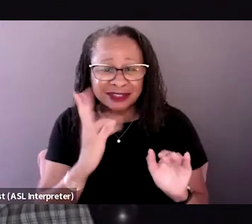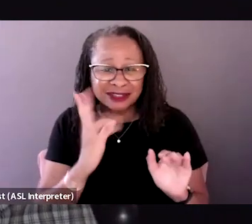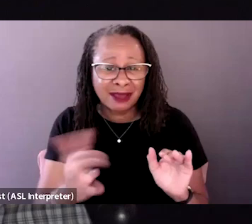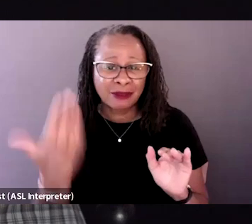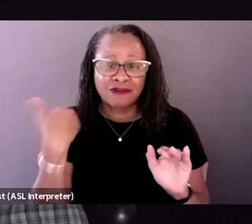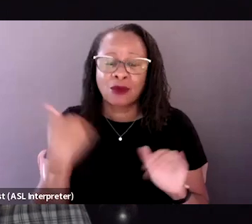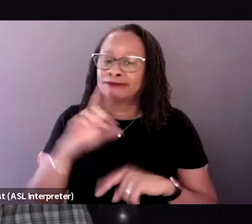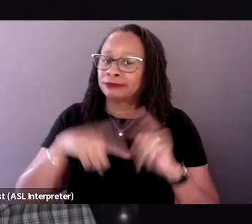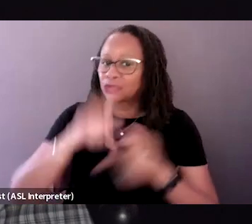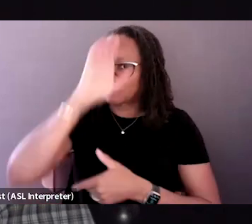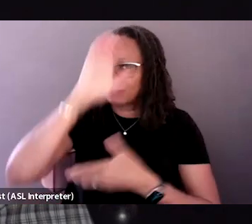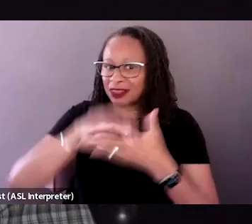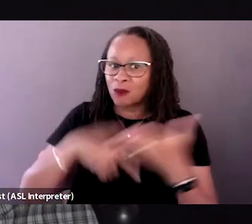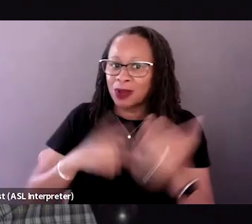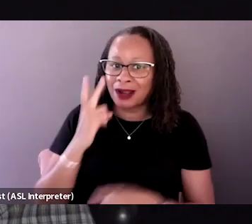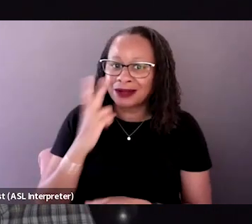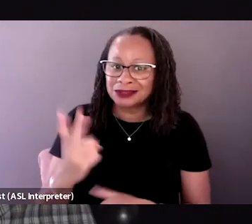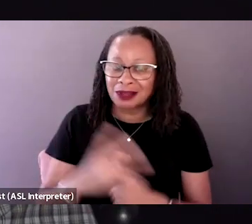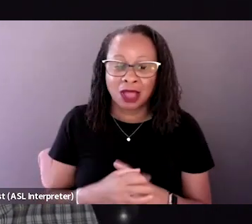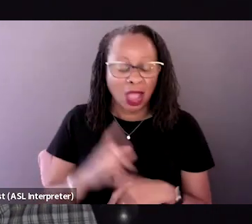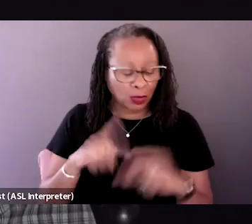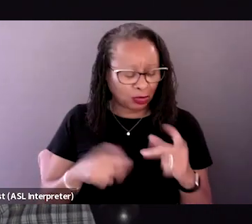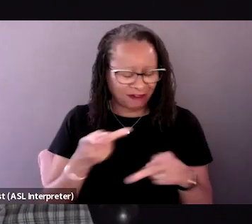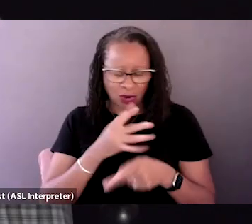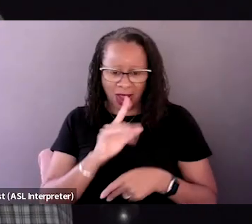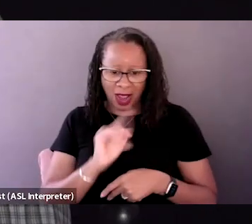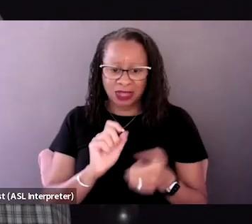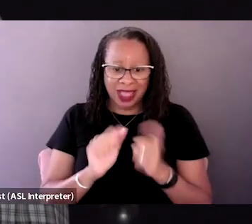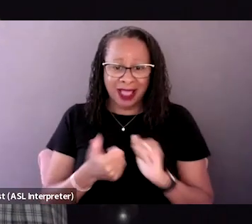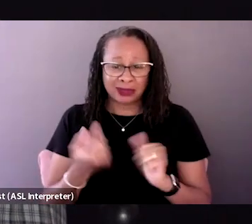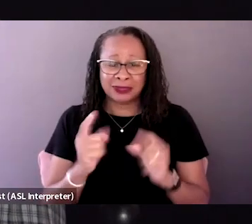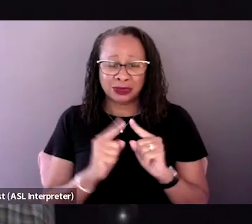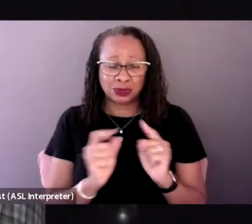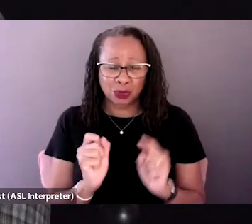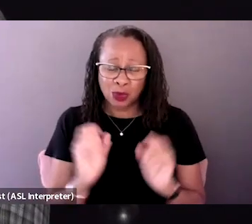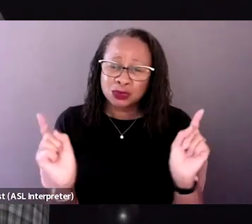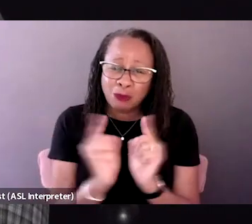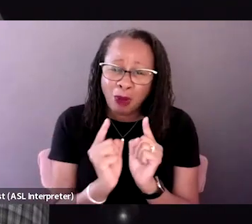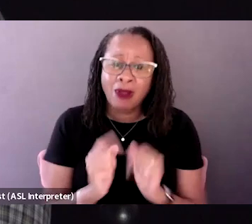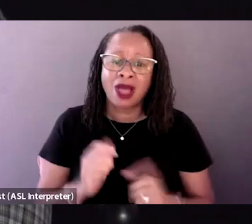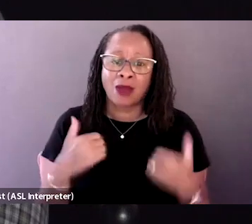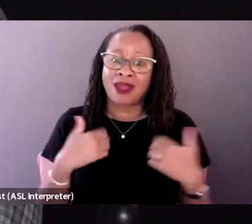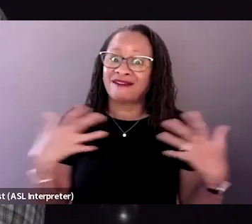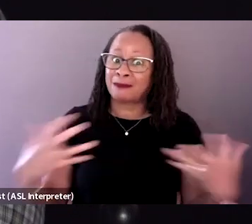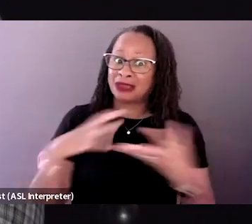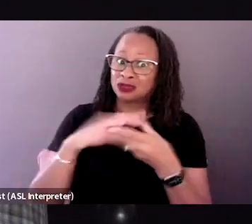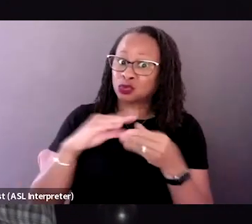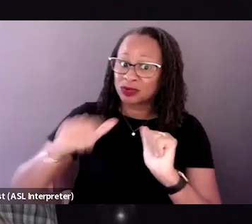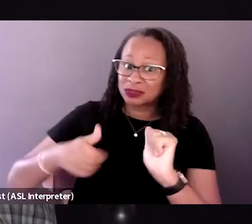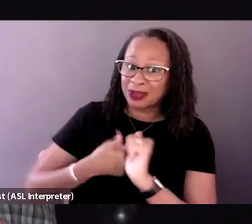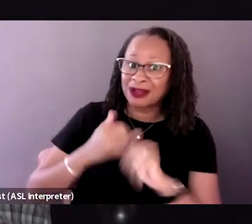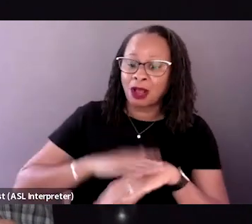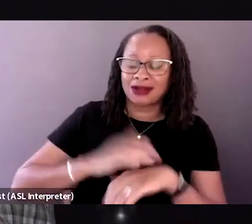absolutely had never seen anything like it. I just couldn't believe what I was seeing. We couldn't figure out how, on something so small, there was such